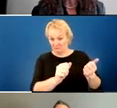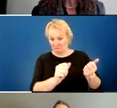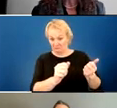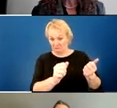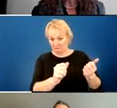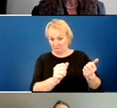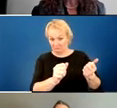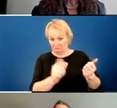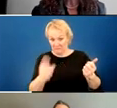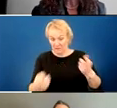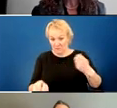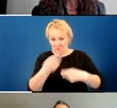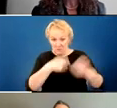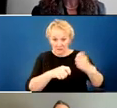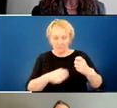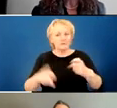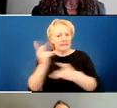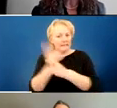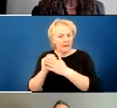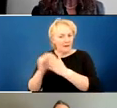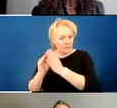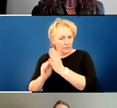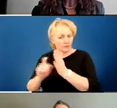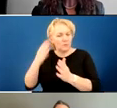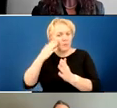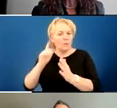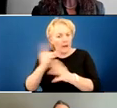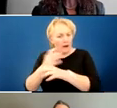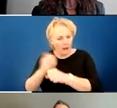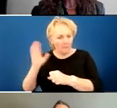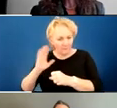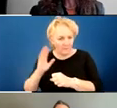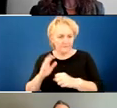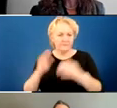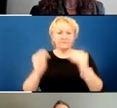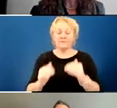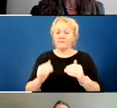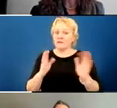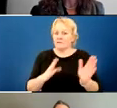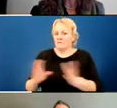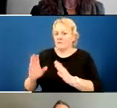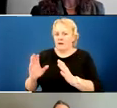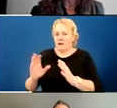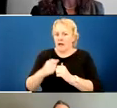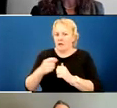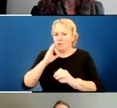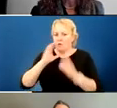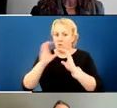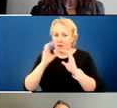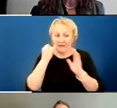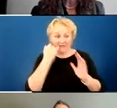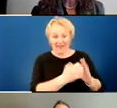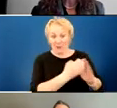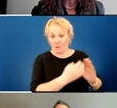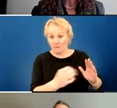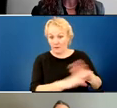to get replaced, it helps in that replacement process. And then planning how you'll communicate with others if your equipment's not working.